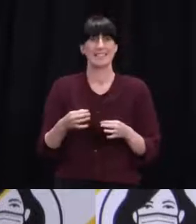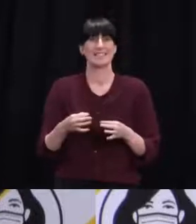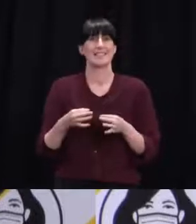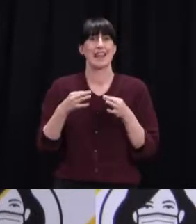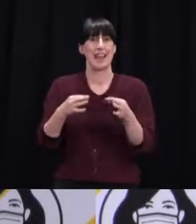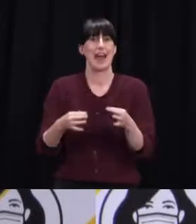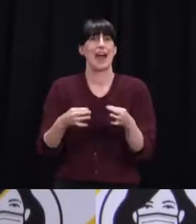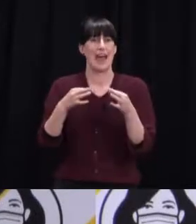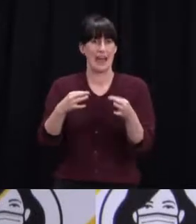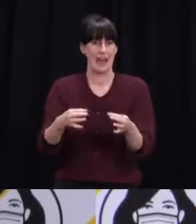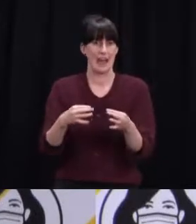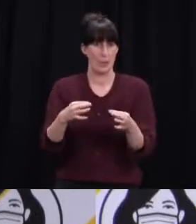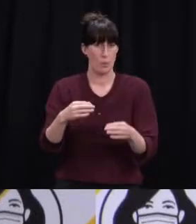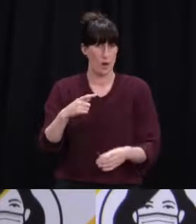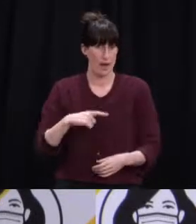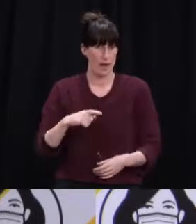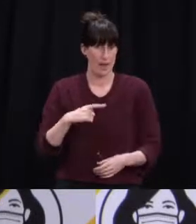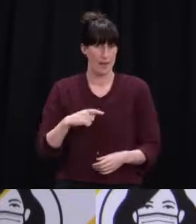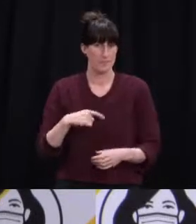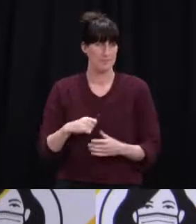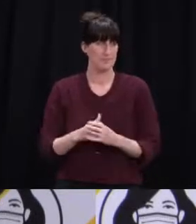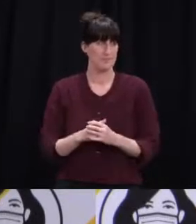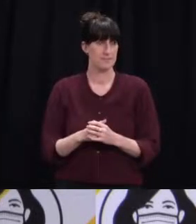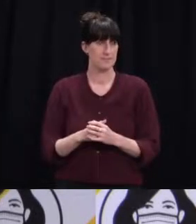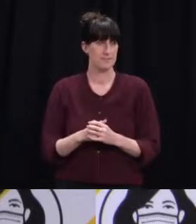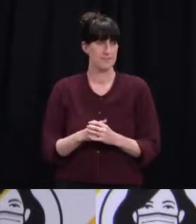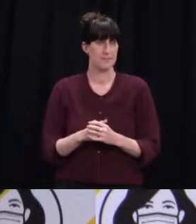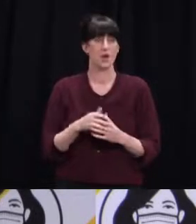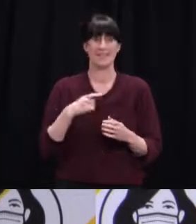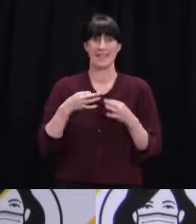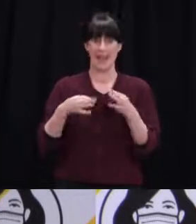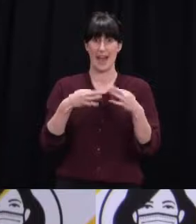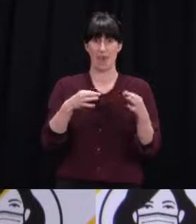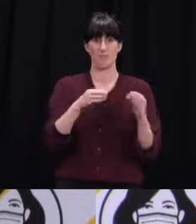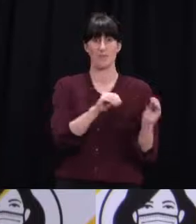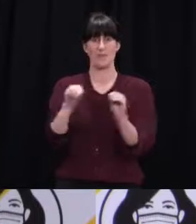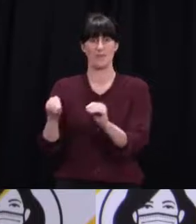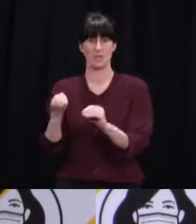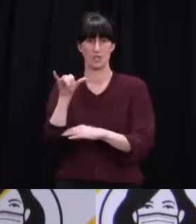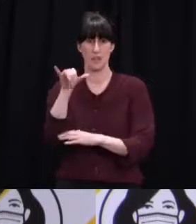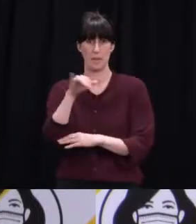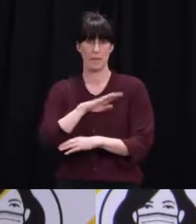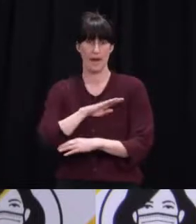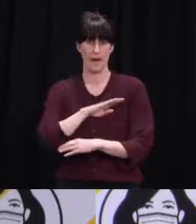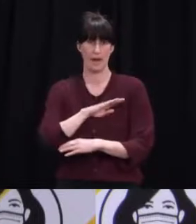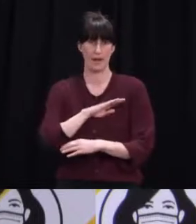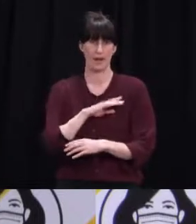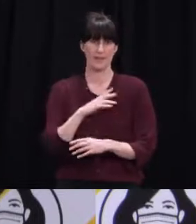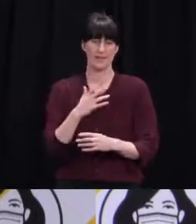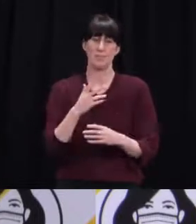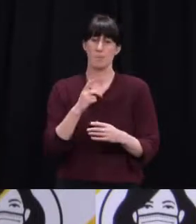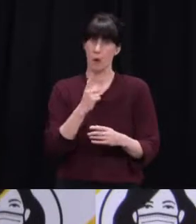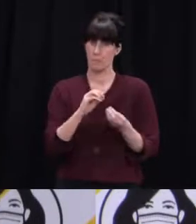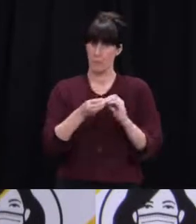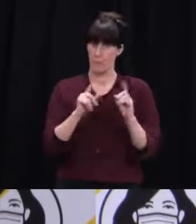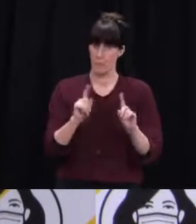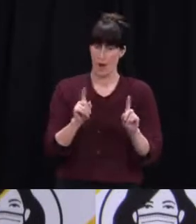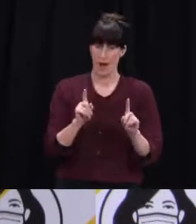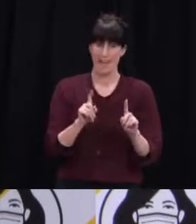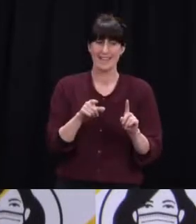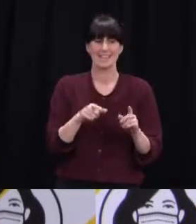DHB up there. Minister, if I could just add a point on to the previous question. The reason for the delay is, you can imagine, with 40 or over